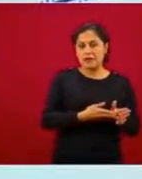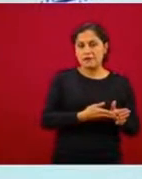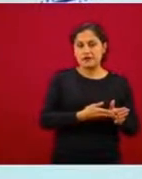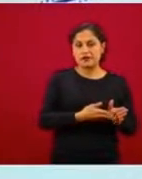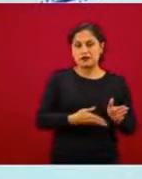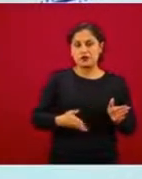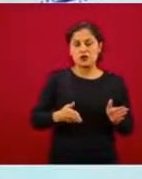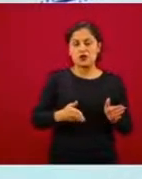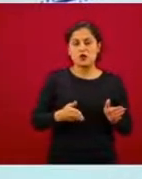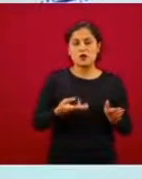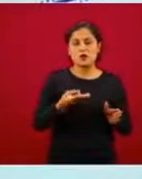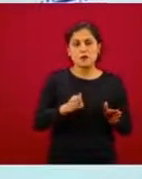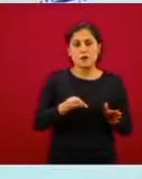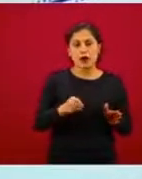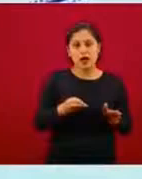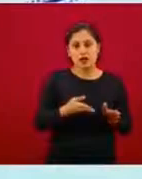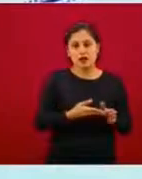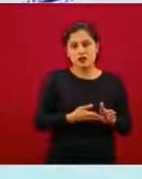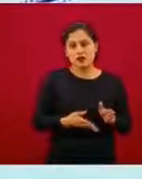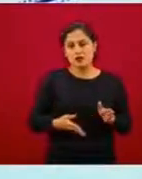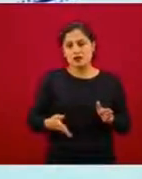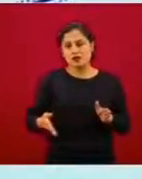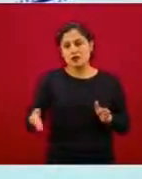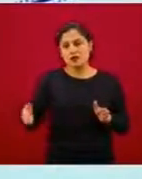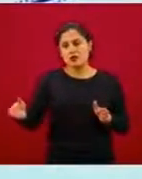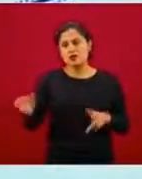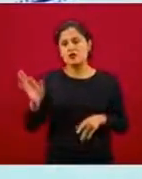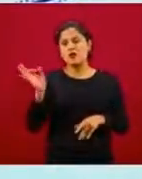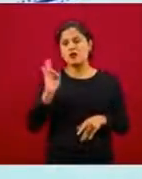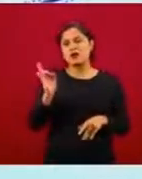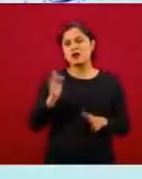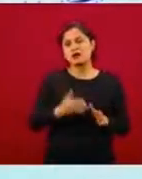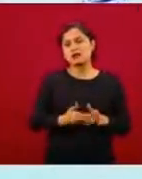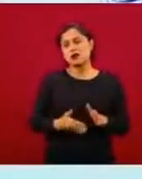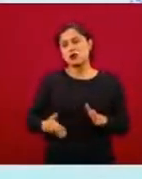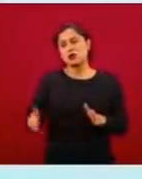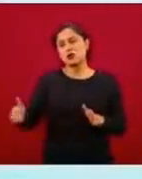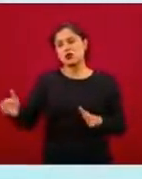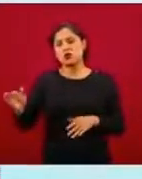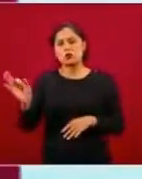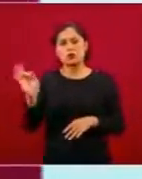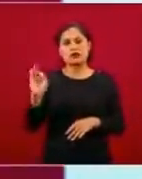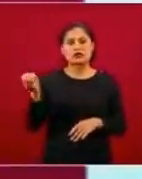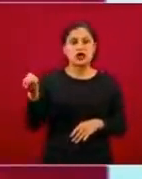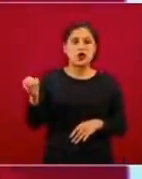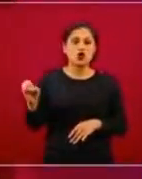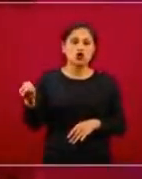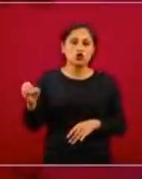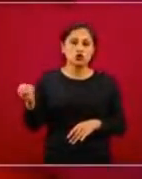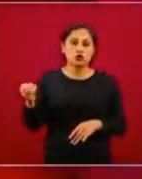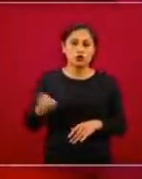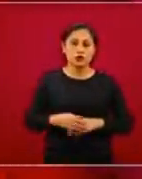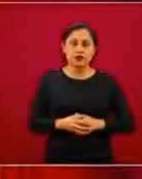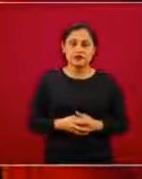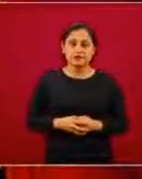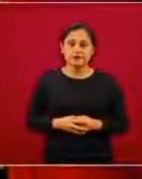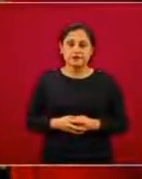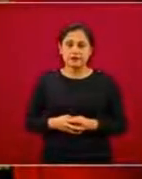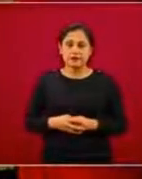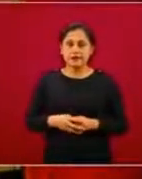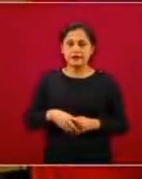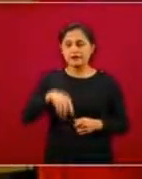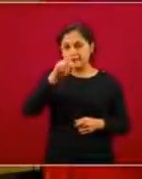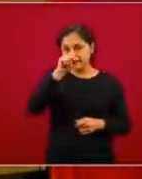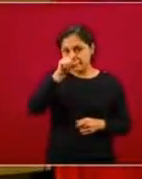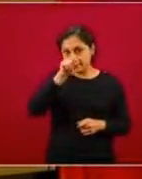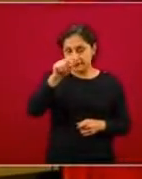over here. These were the first days of May, and so it's probably going to be stretched out until October. So in those